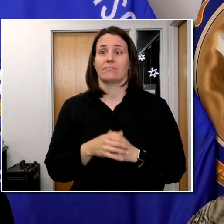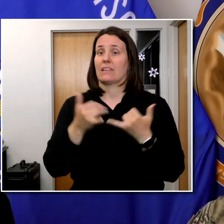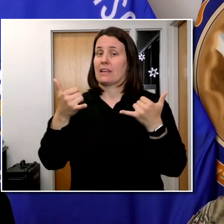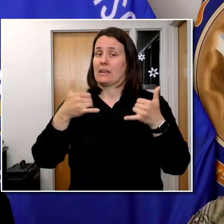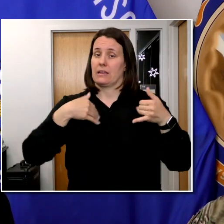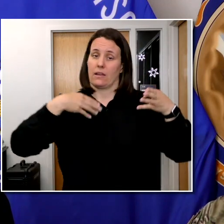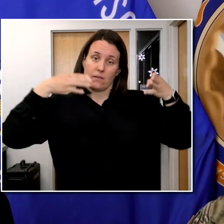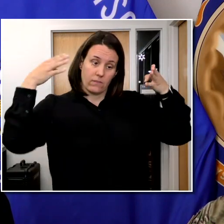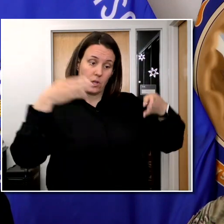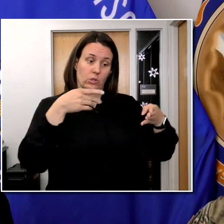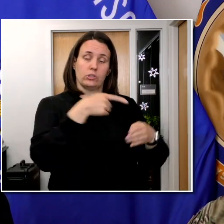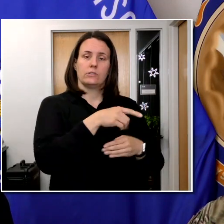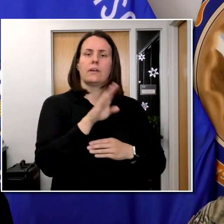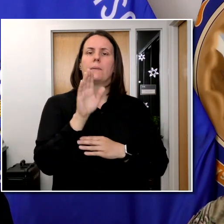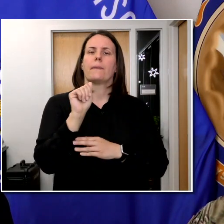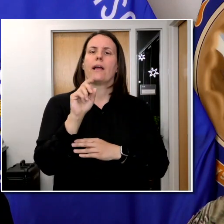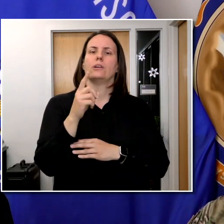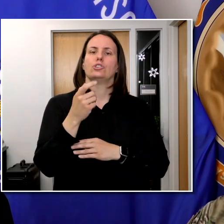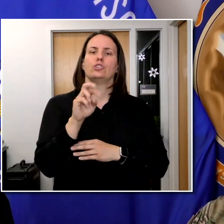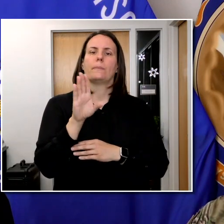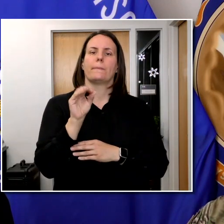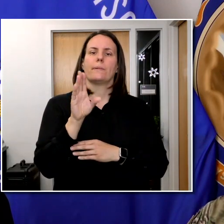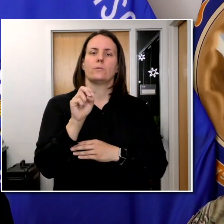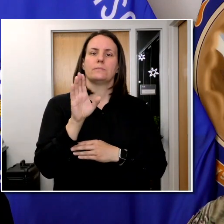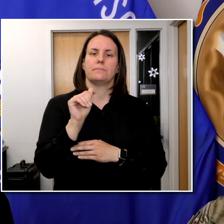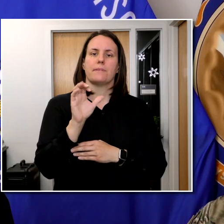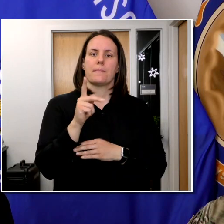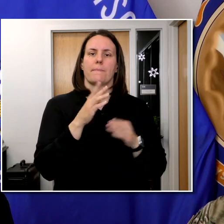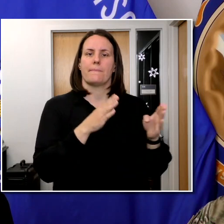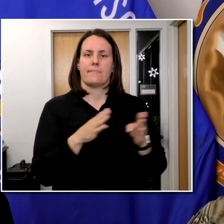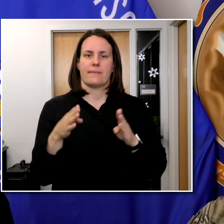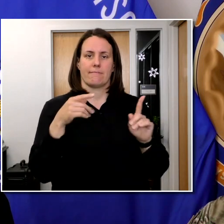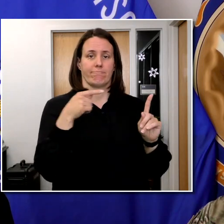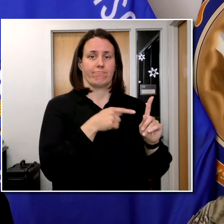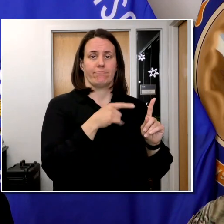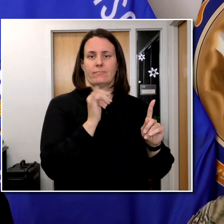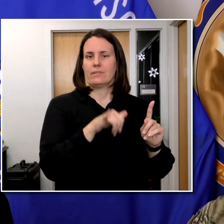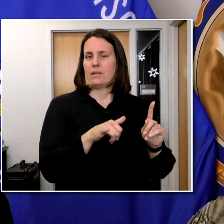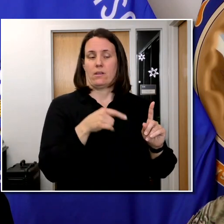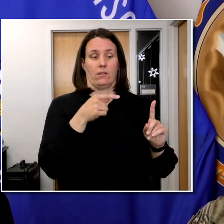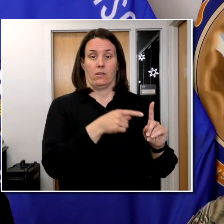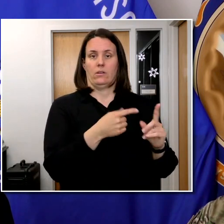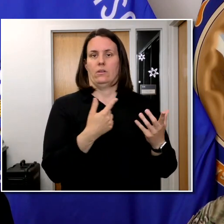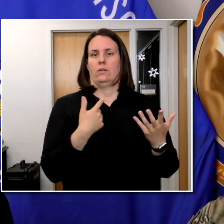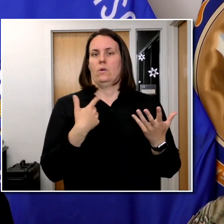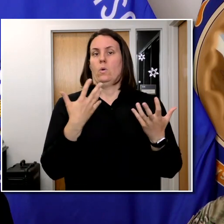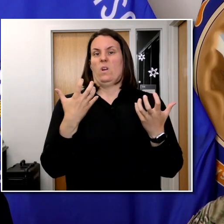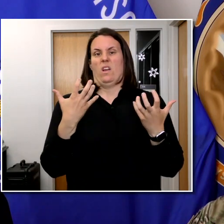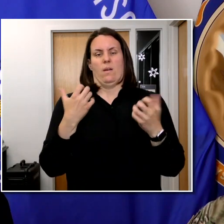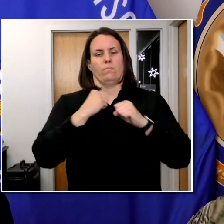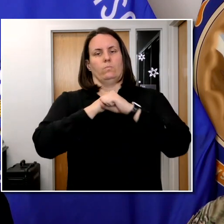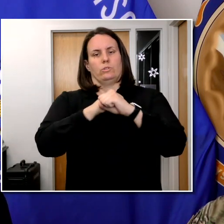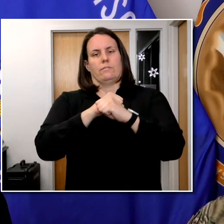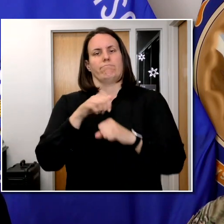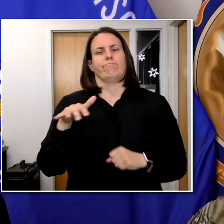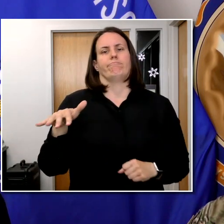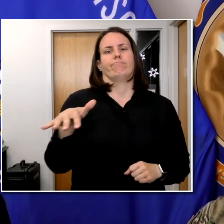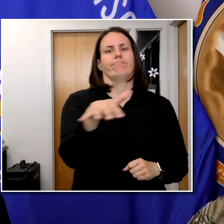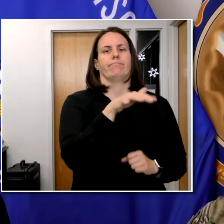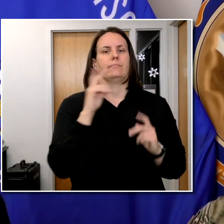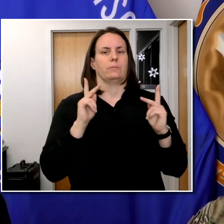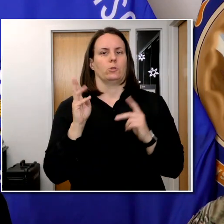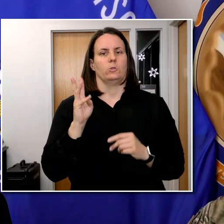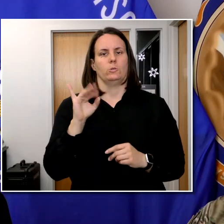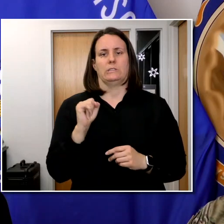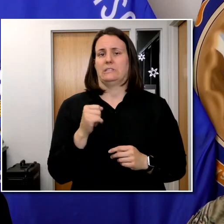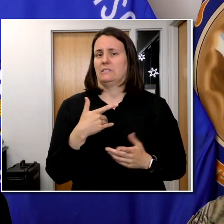of Wisconsinites from this pandemic, and it is the work we need to do to continue to move forward. So the